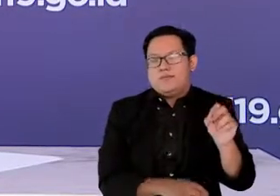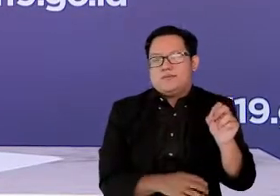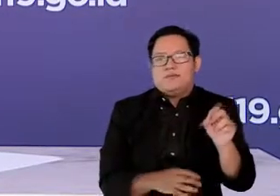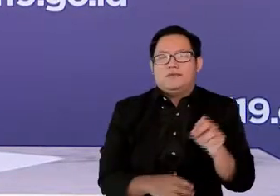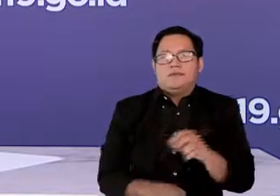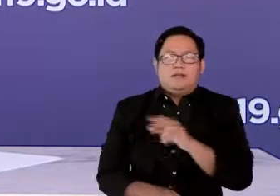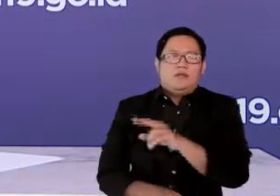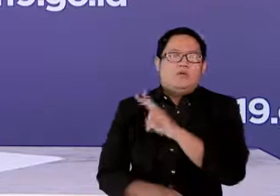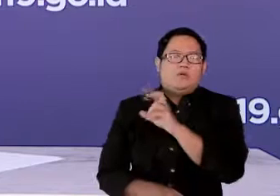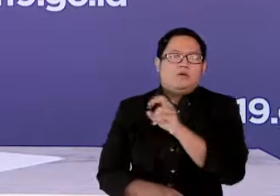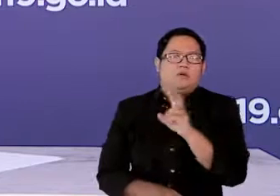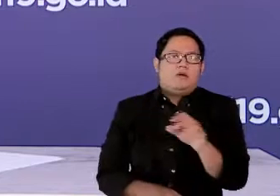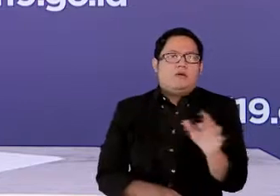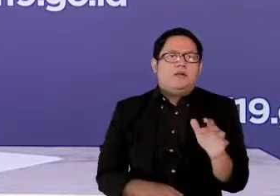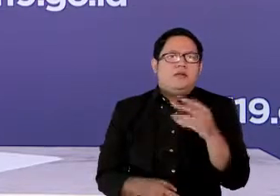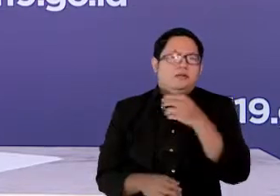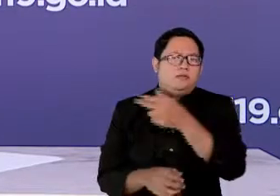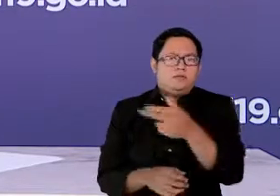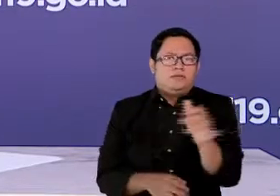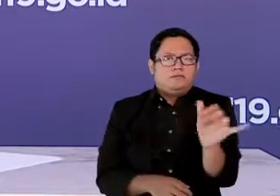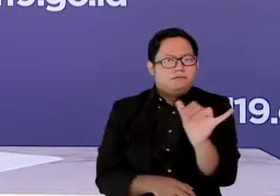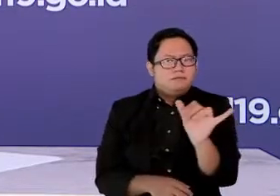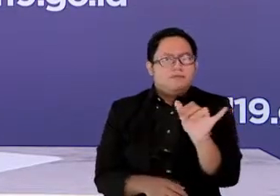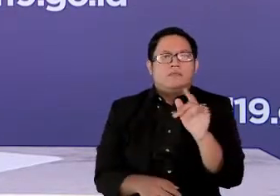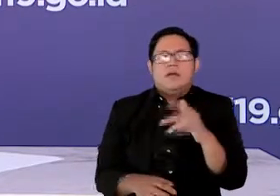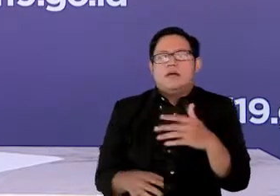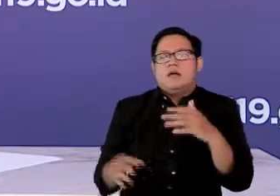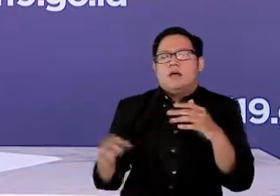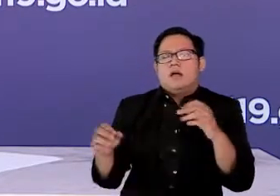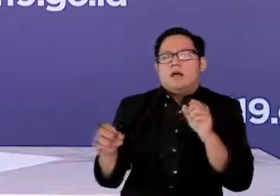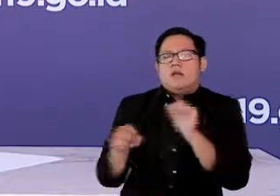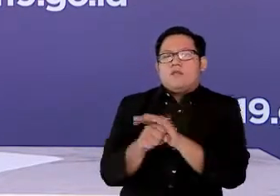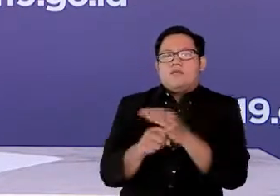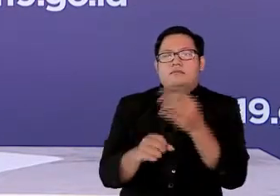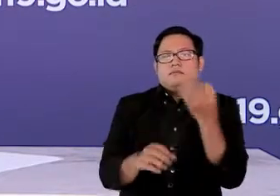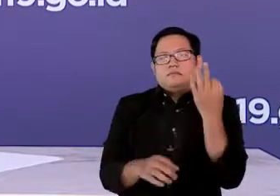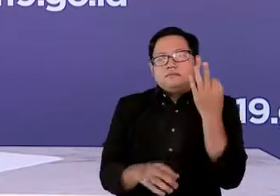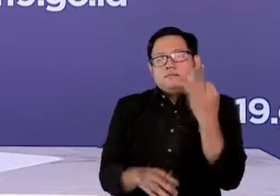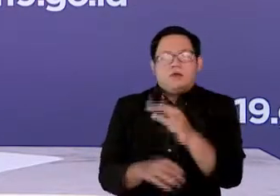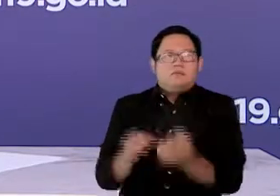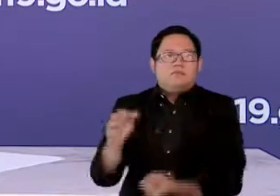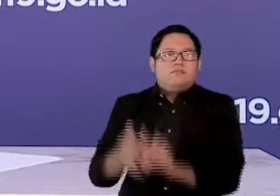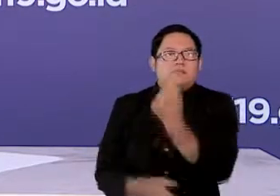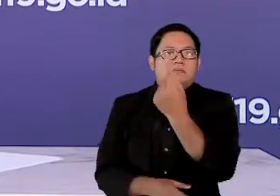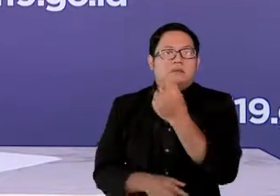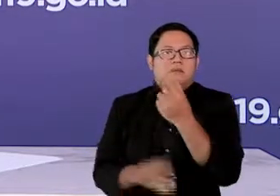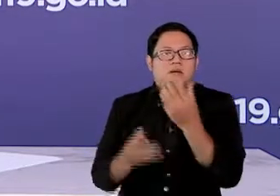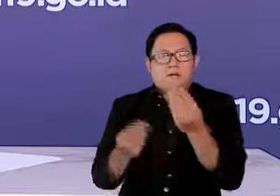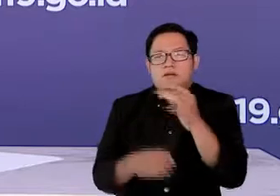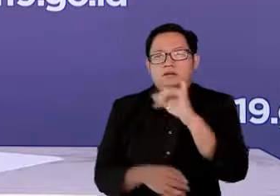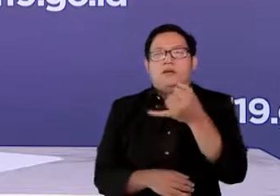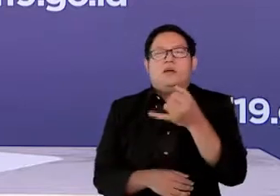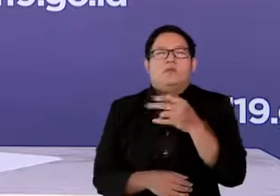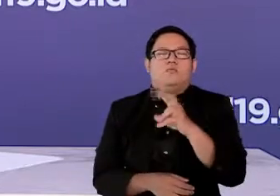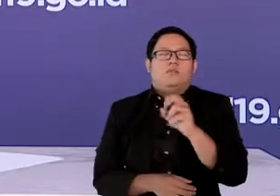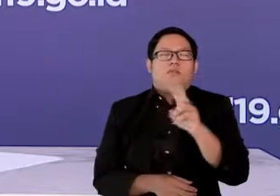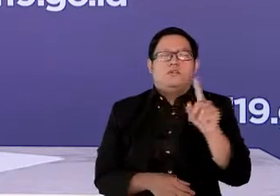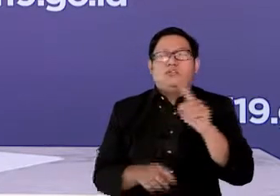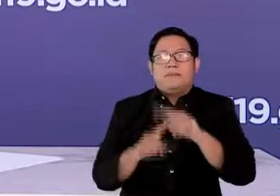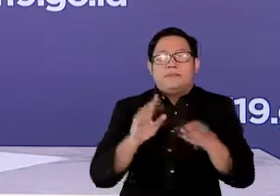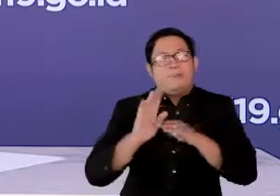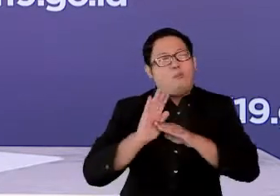with Indonesia, where the variant was found in January 2021, but only spiked in